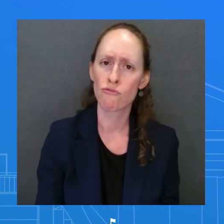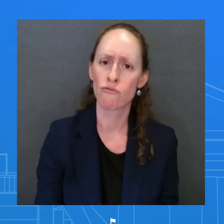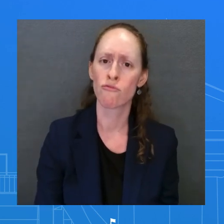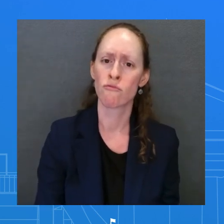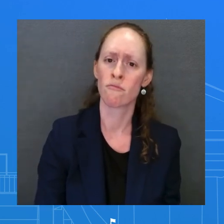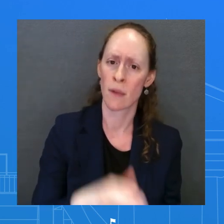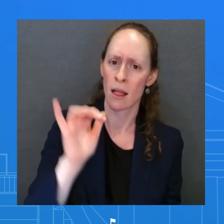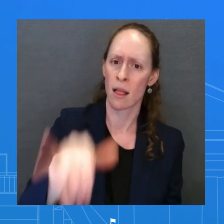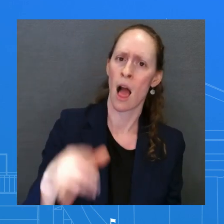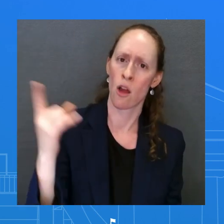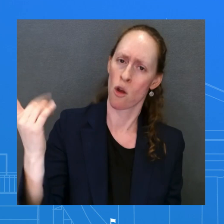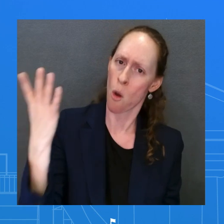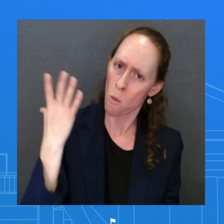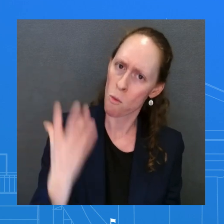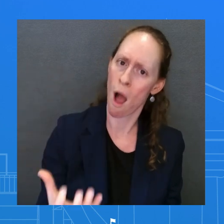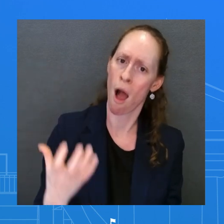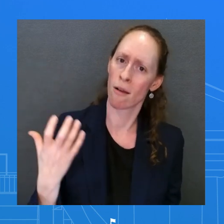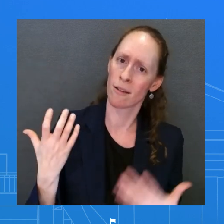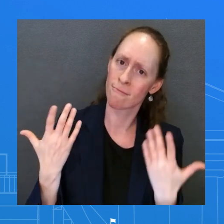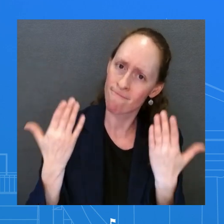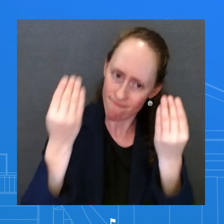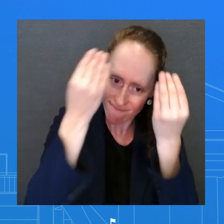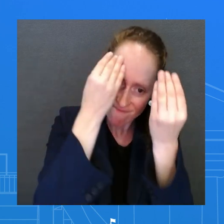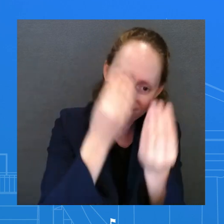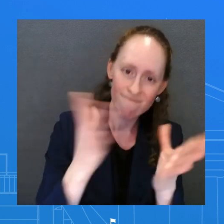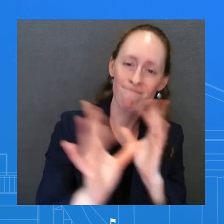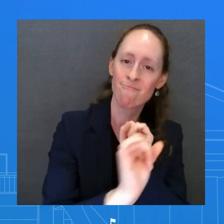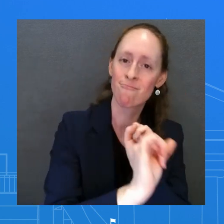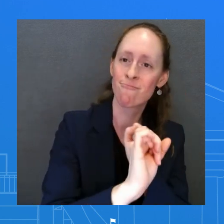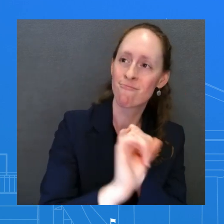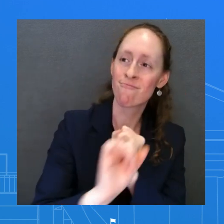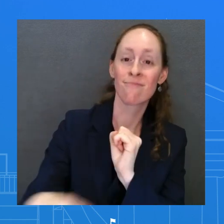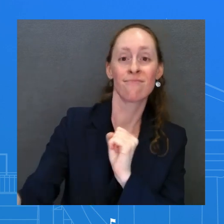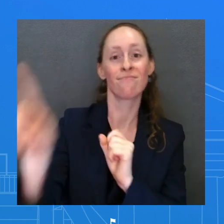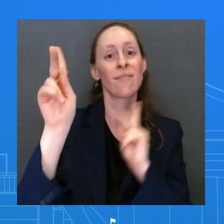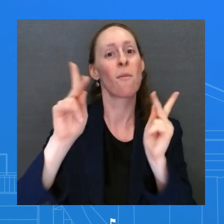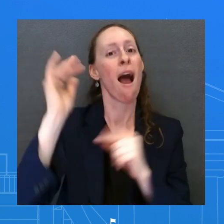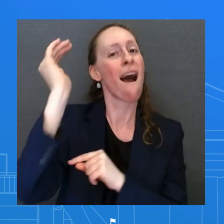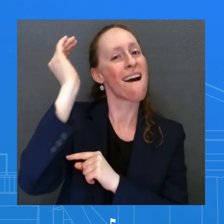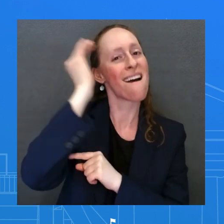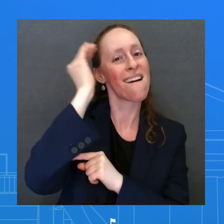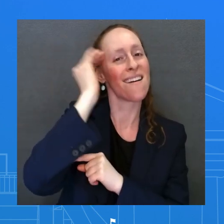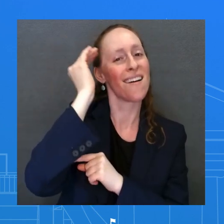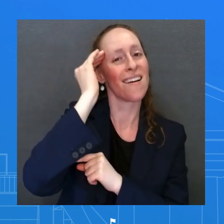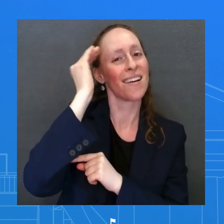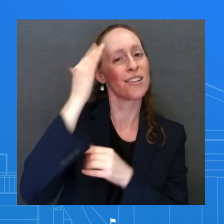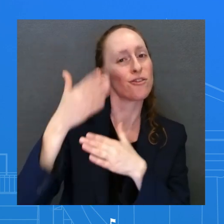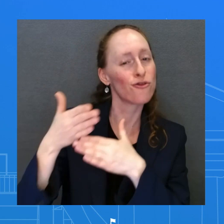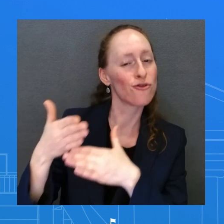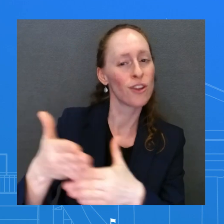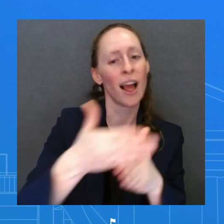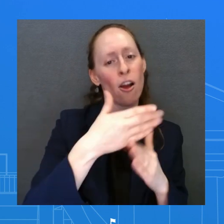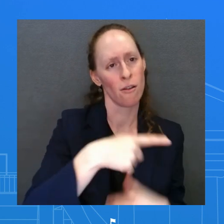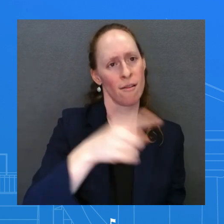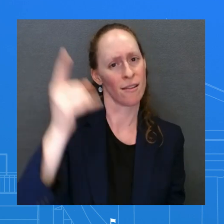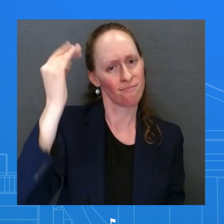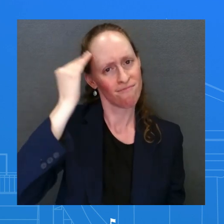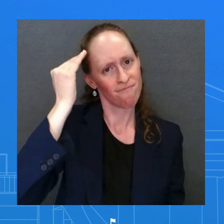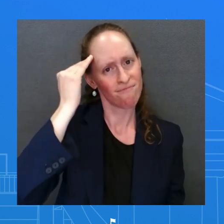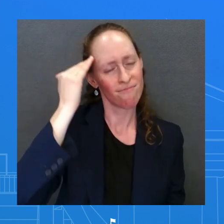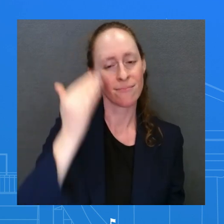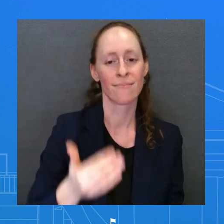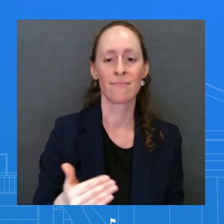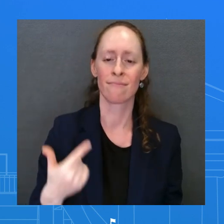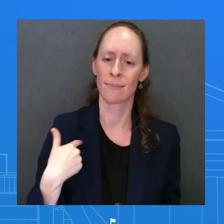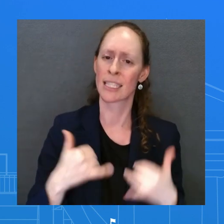speech to the American people. So we're trying to have a steady drumbeat, right? A steady drumbeat of making sure we're communicating with the American people, not just the data, right?